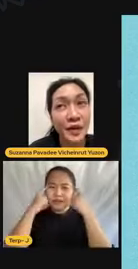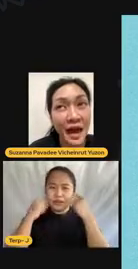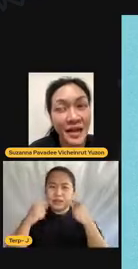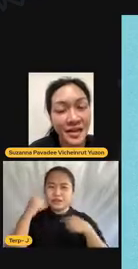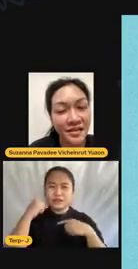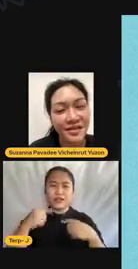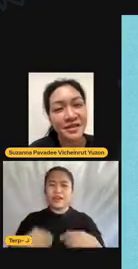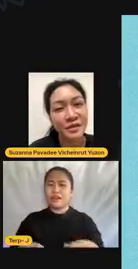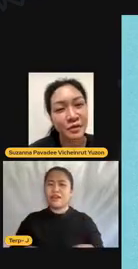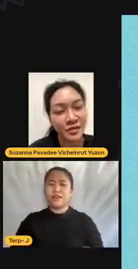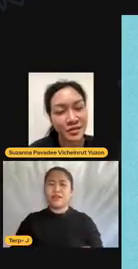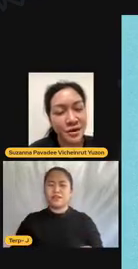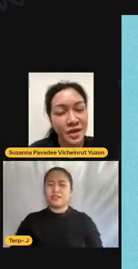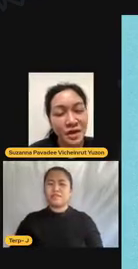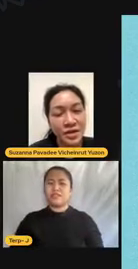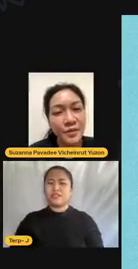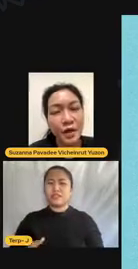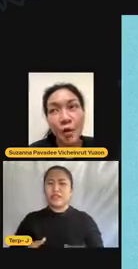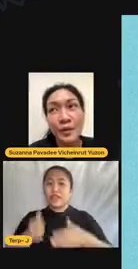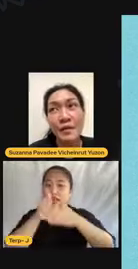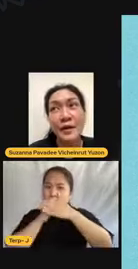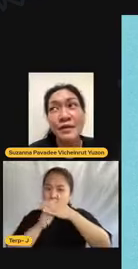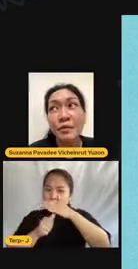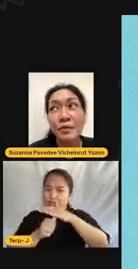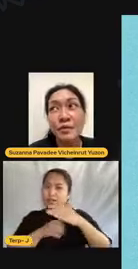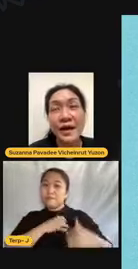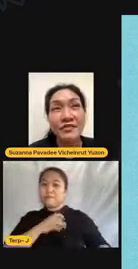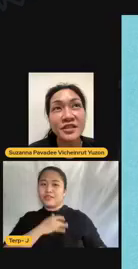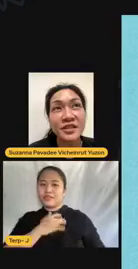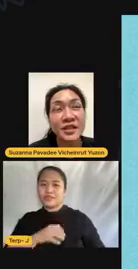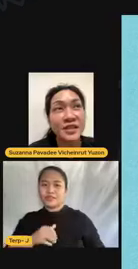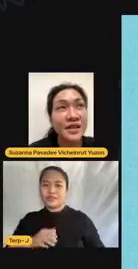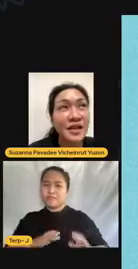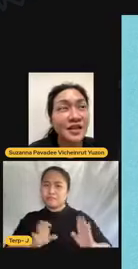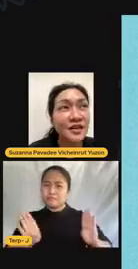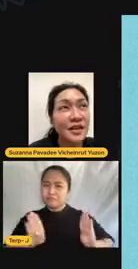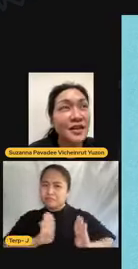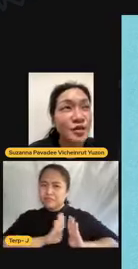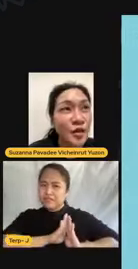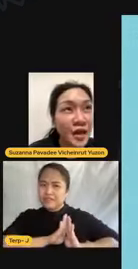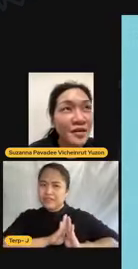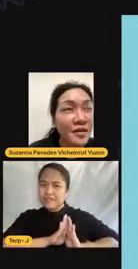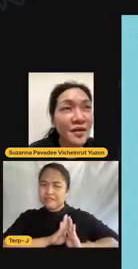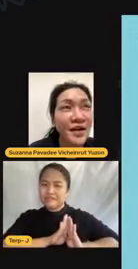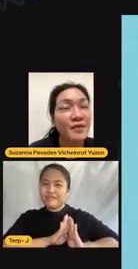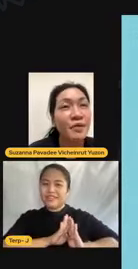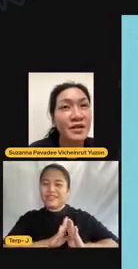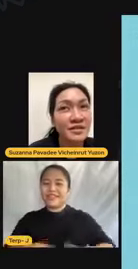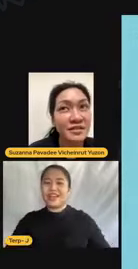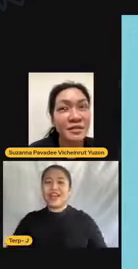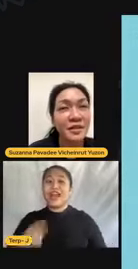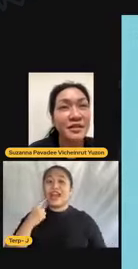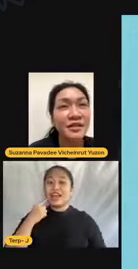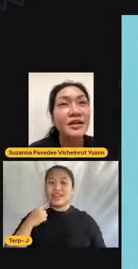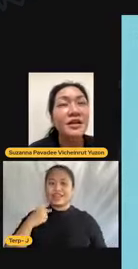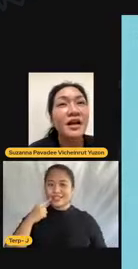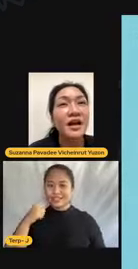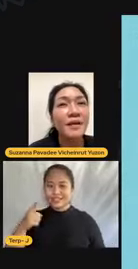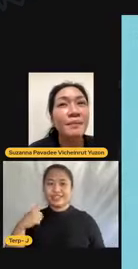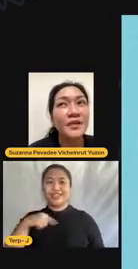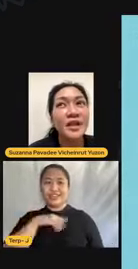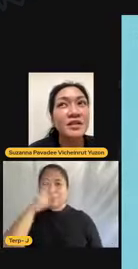injury, she would hide it because she didn't want to be open about it. But we would have to tell her that it's okay to cry, process it with